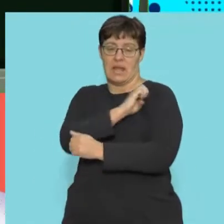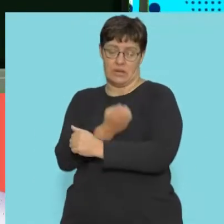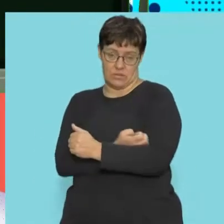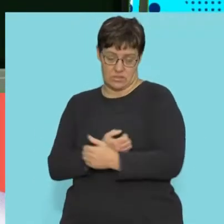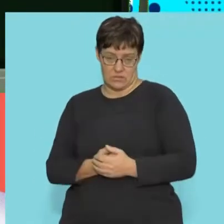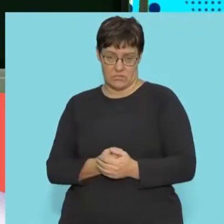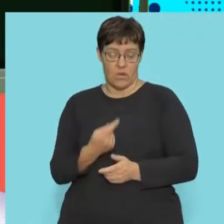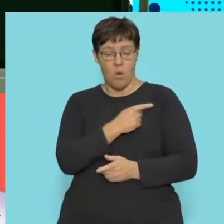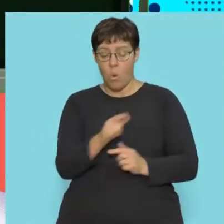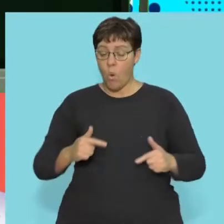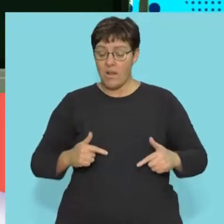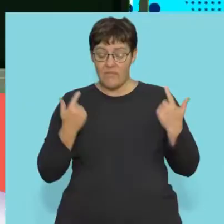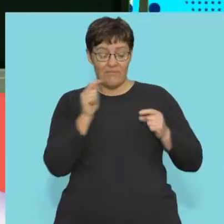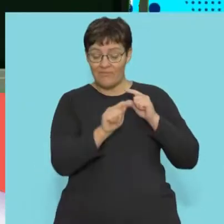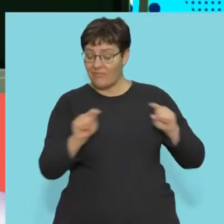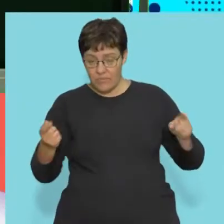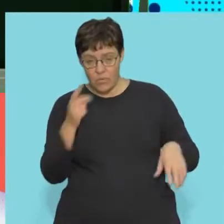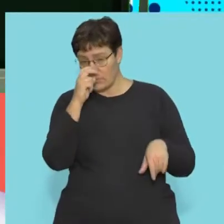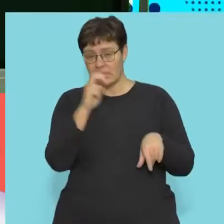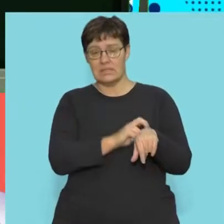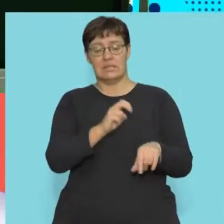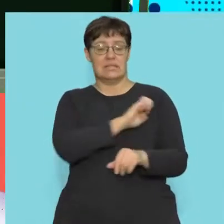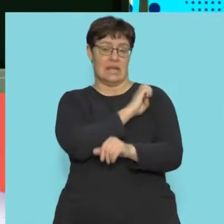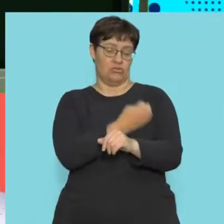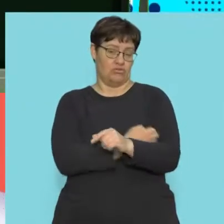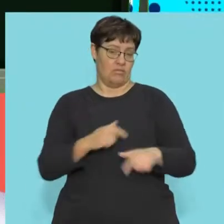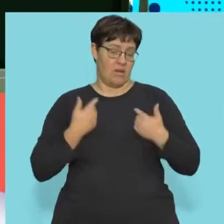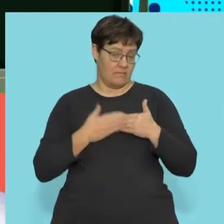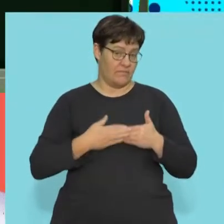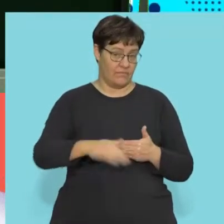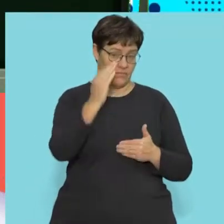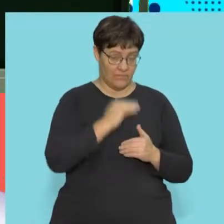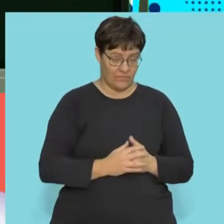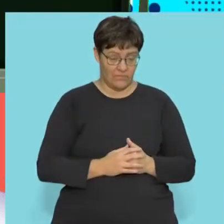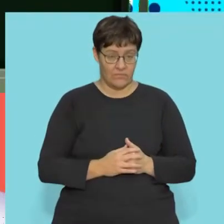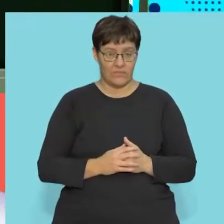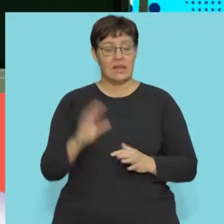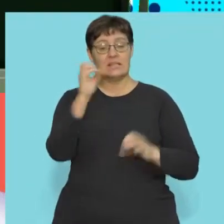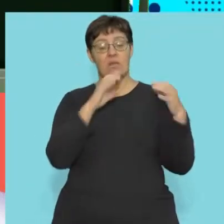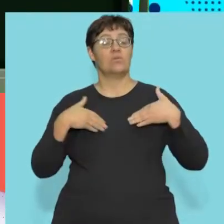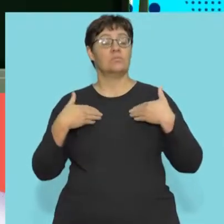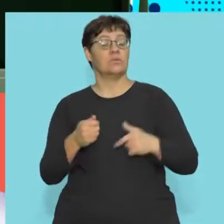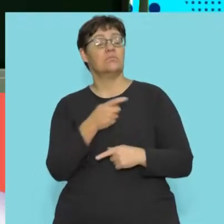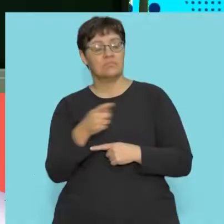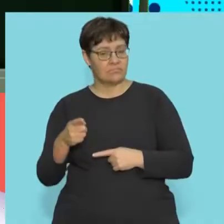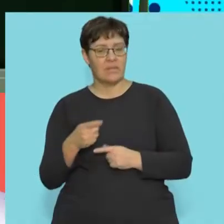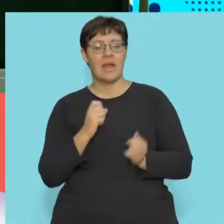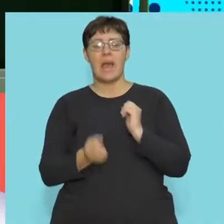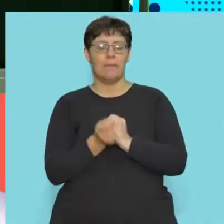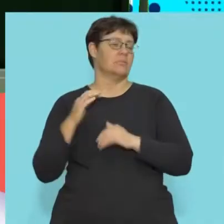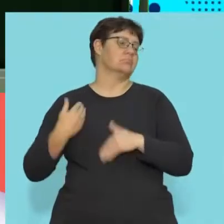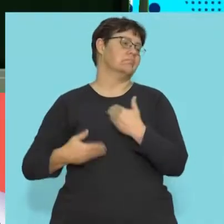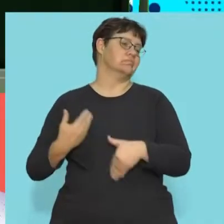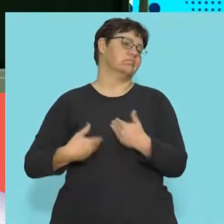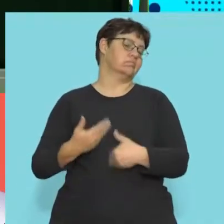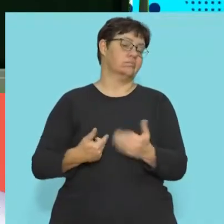All living organisms require energy throughout their life. And we find that cellular respiration is a process that occurs